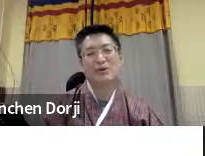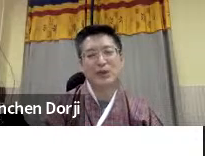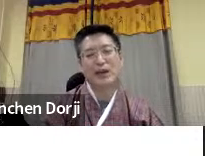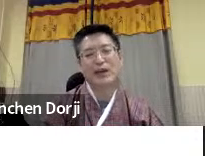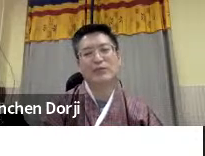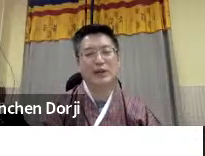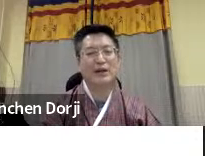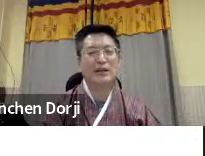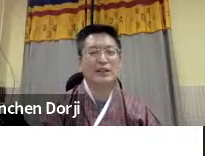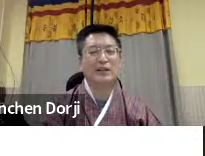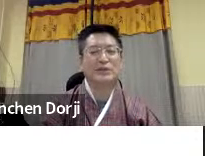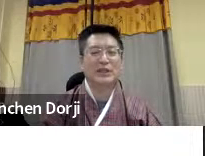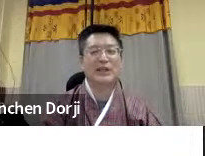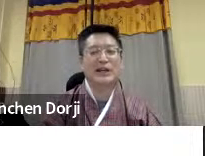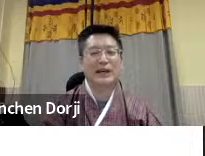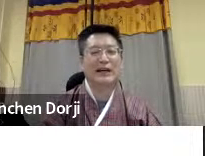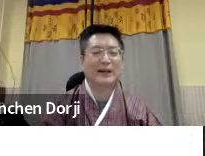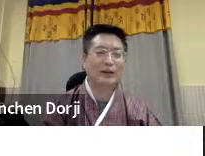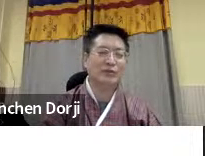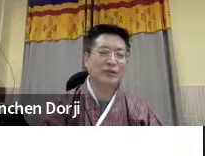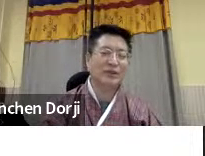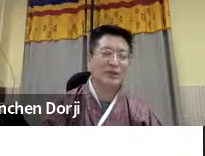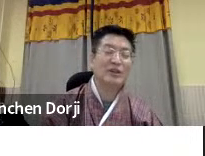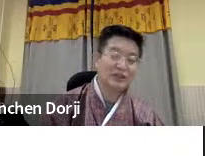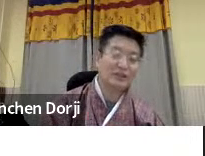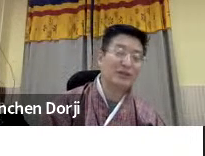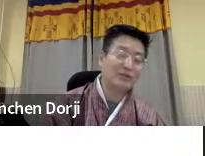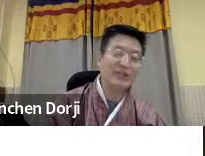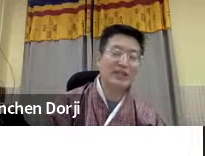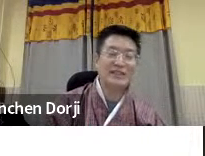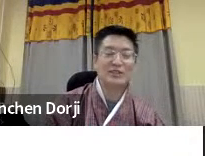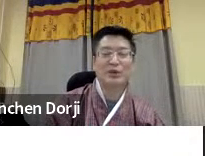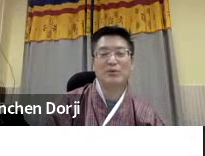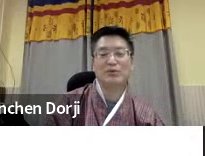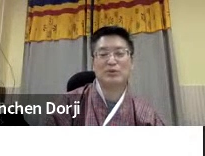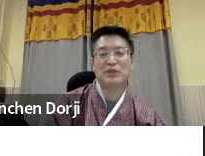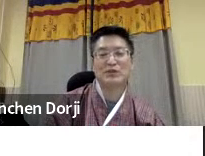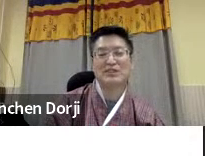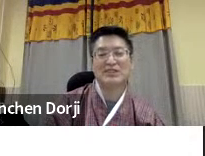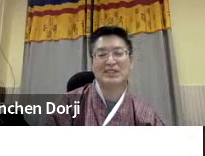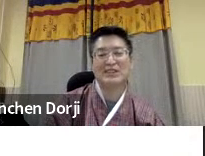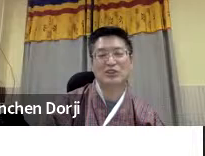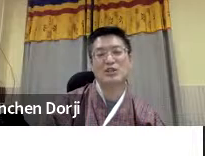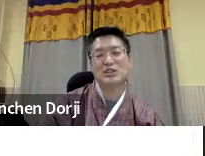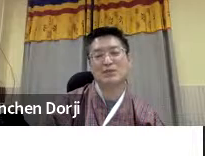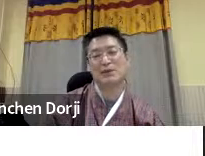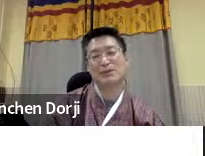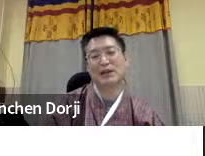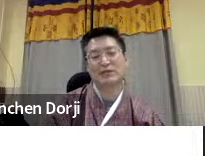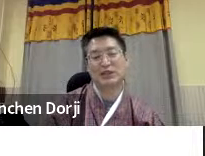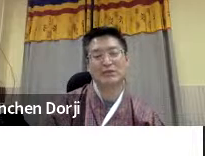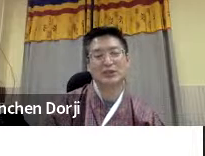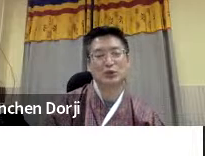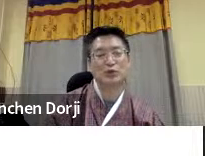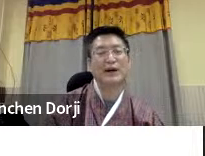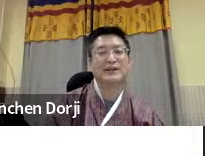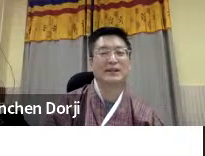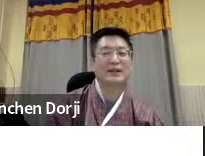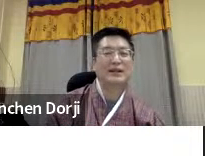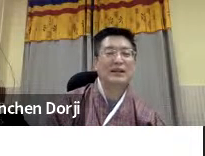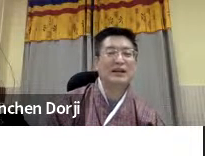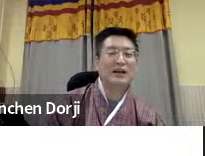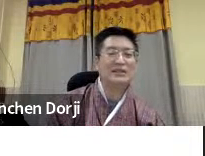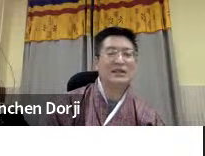2,640, we have recovery of recovery cases where 2,623 people have recovered so